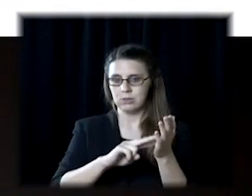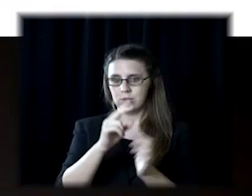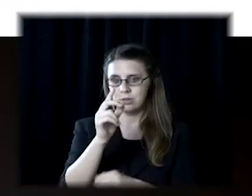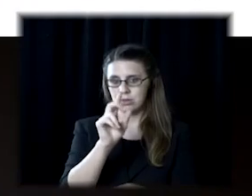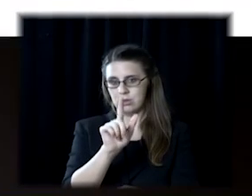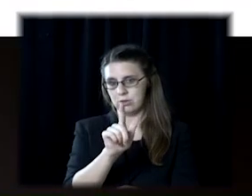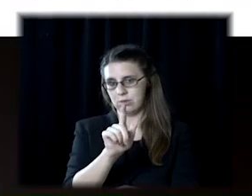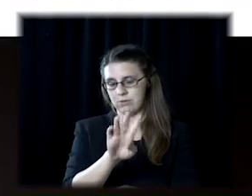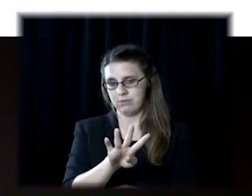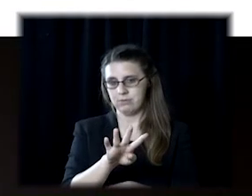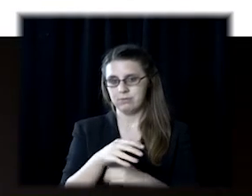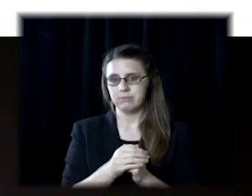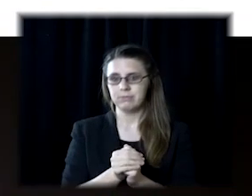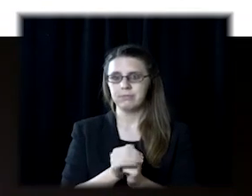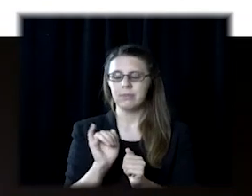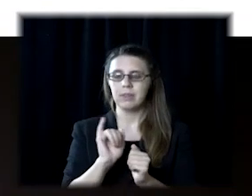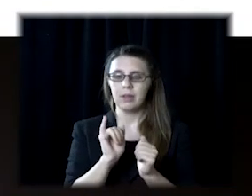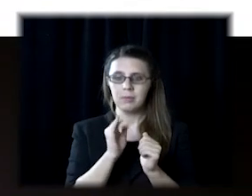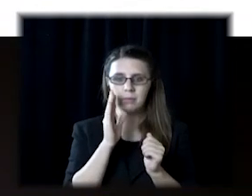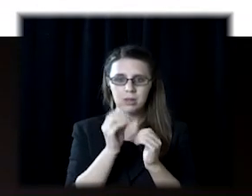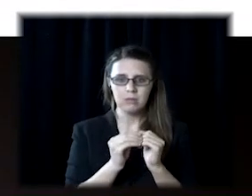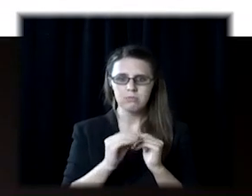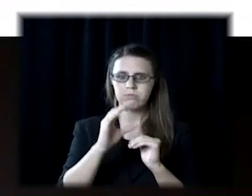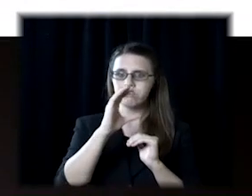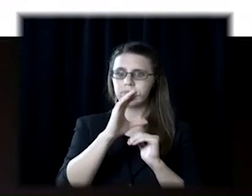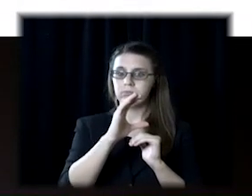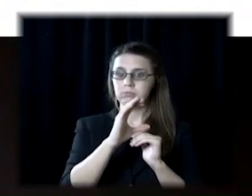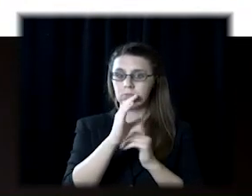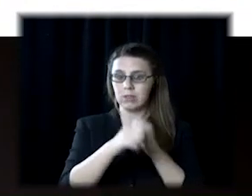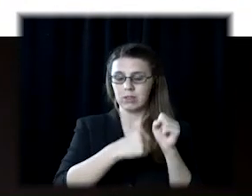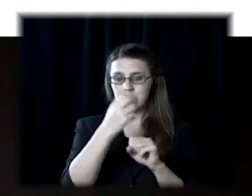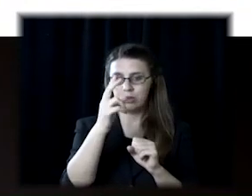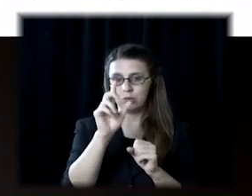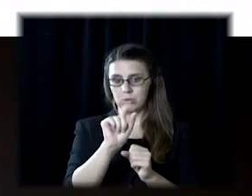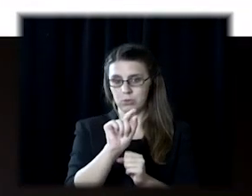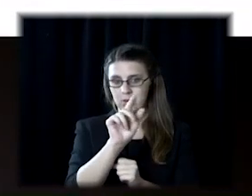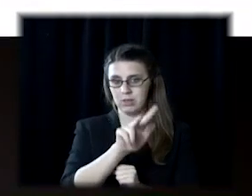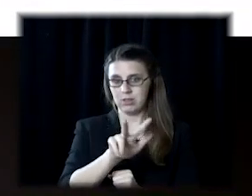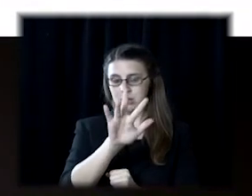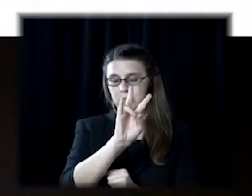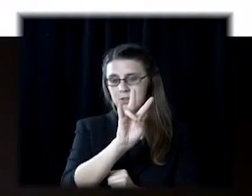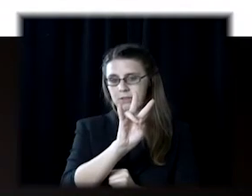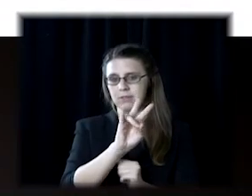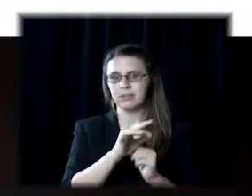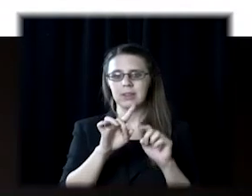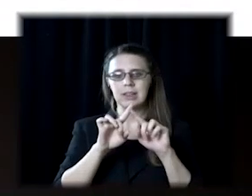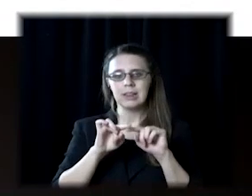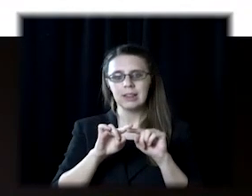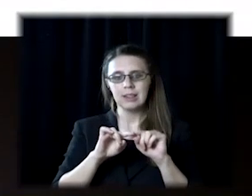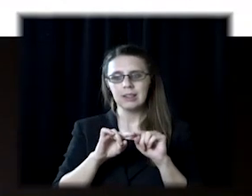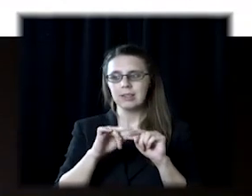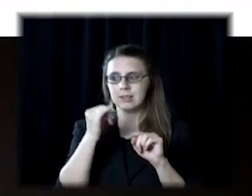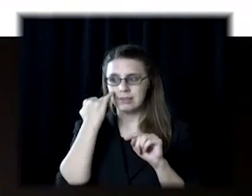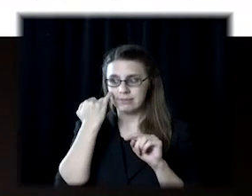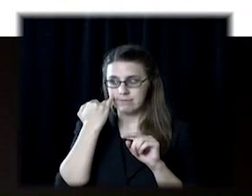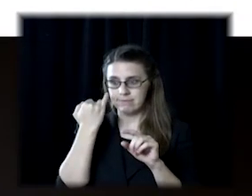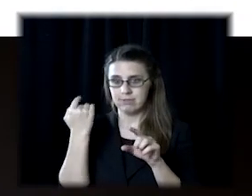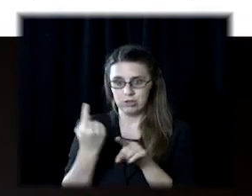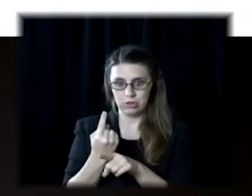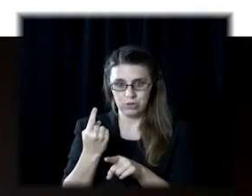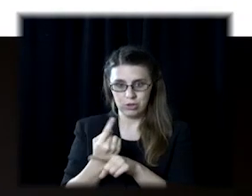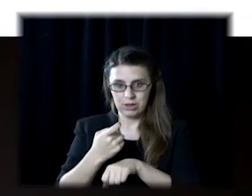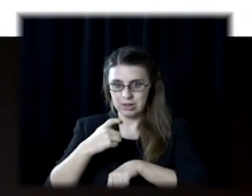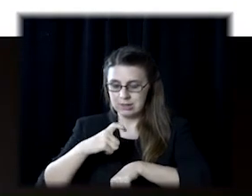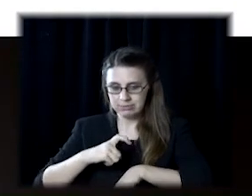through 2037, dependent, of course, on timely and successful implementation of substantial fiscal measures and the